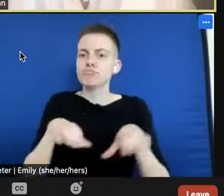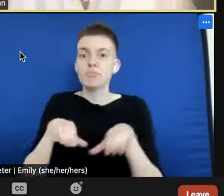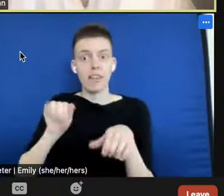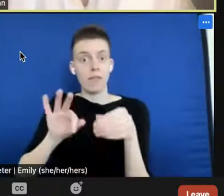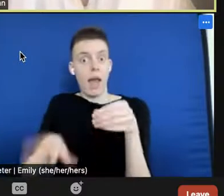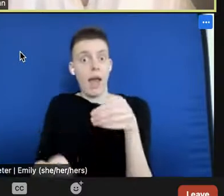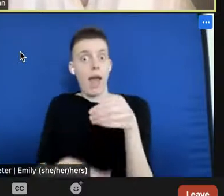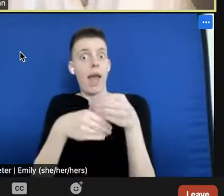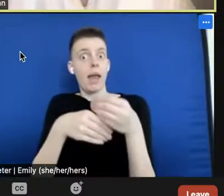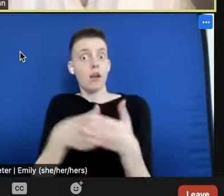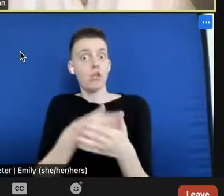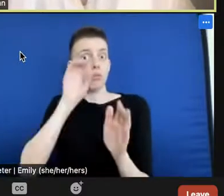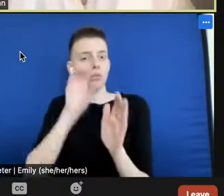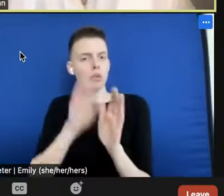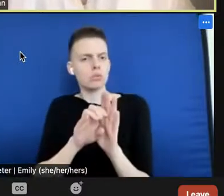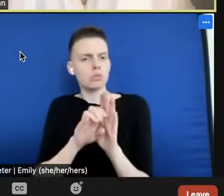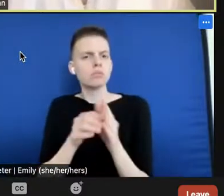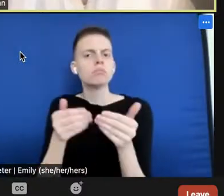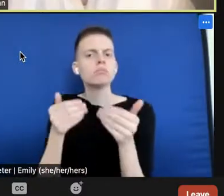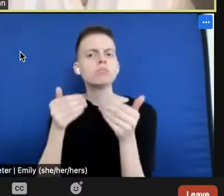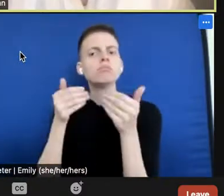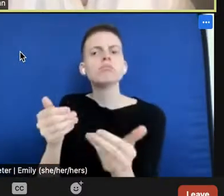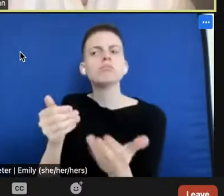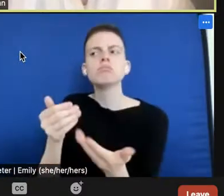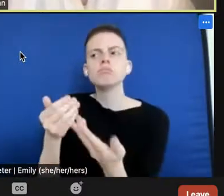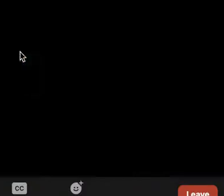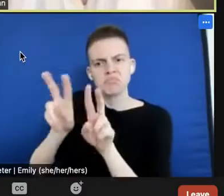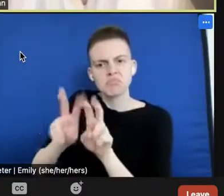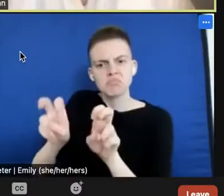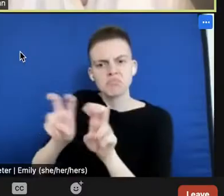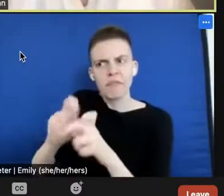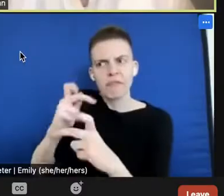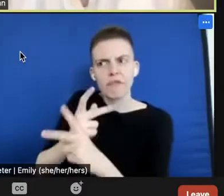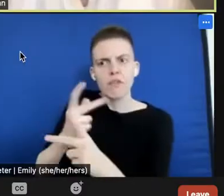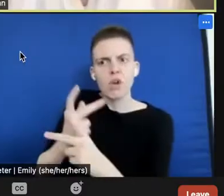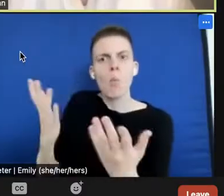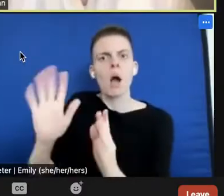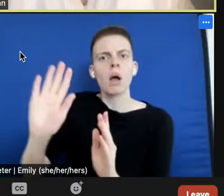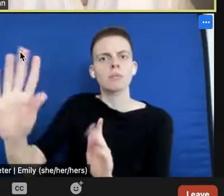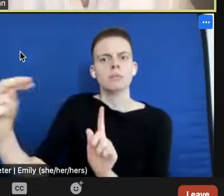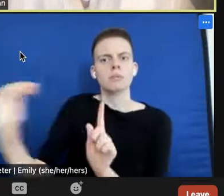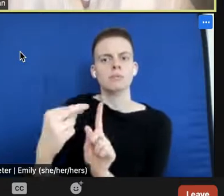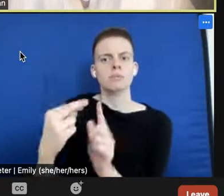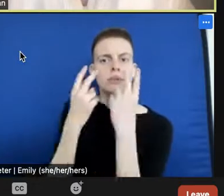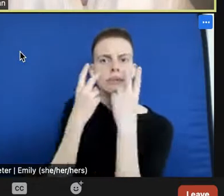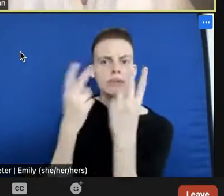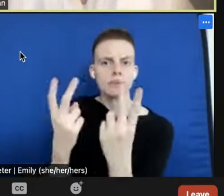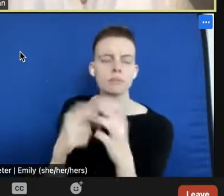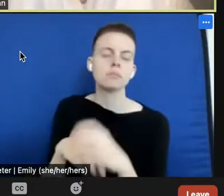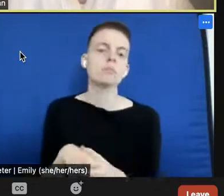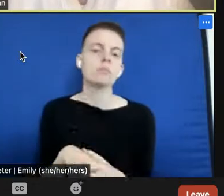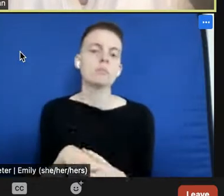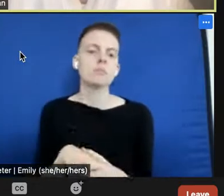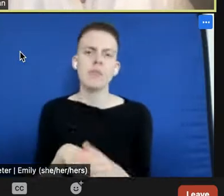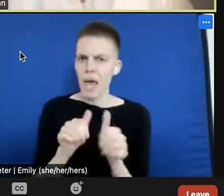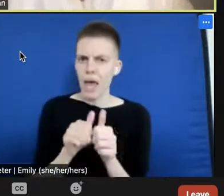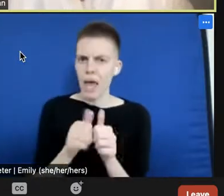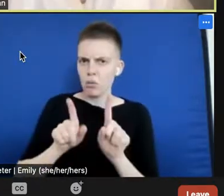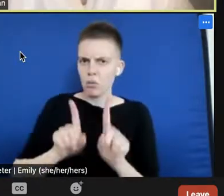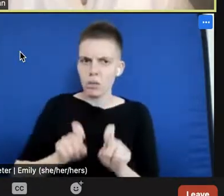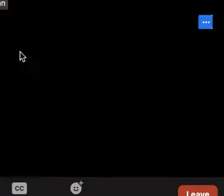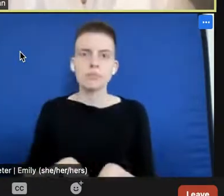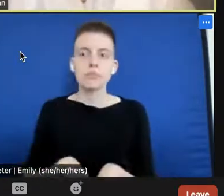out what the child's seeing. And this can be done in a variety of ways, right? You can have the child try to match it. You can have them tell you,